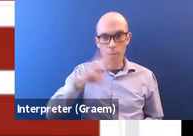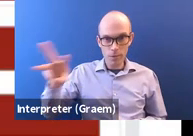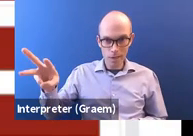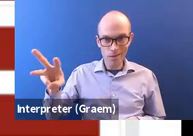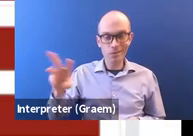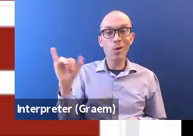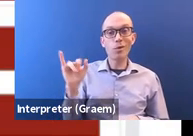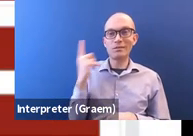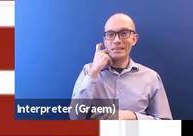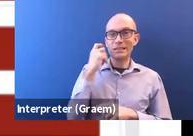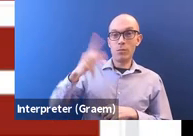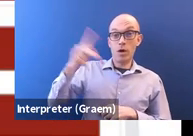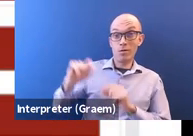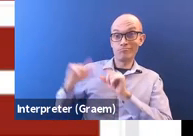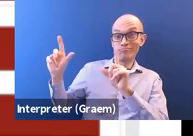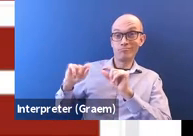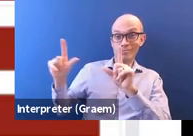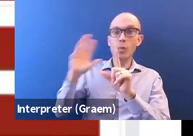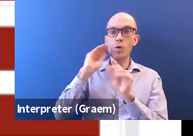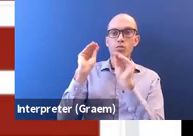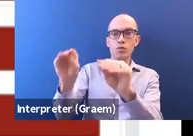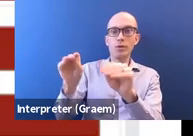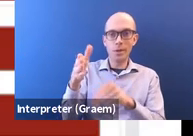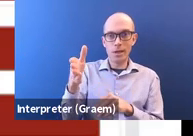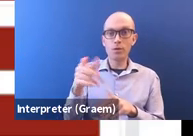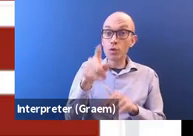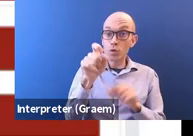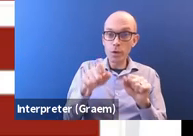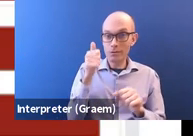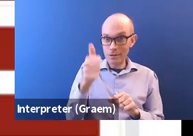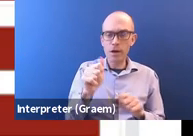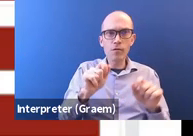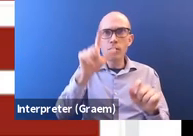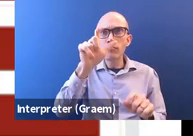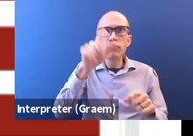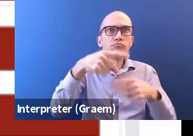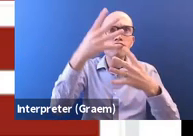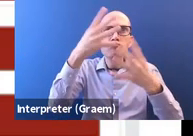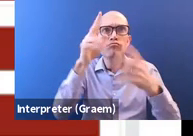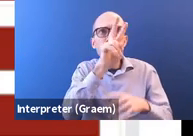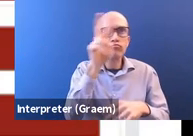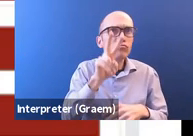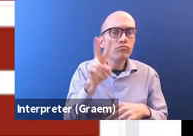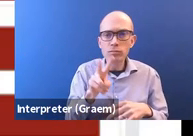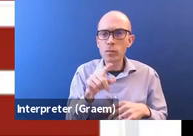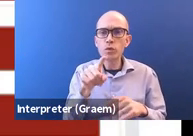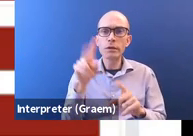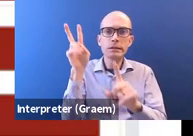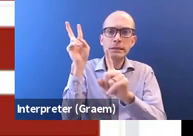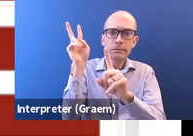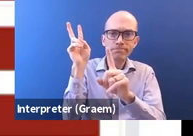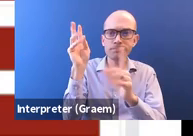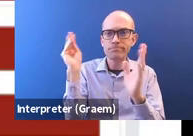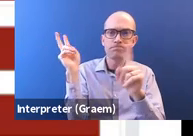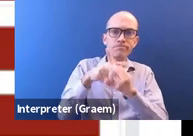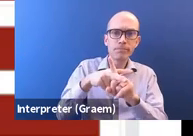is providing here as well, so you'll be able to scroll through it, sign up for that discount by getting that webpage, but